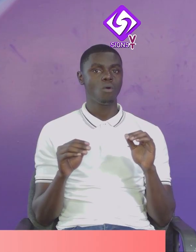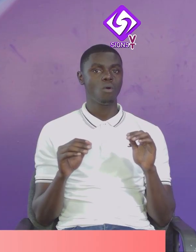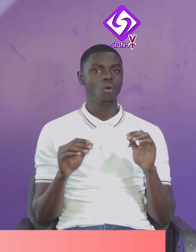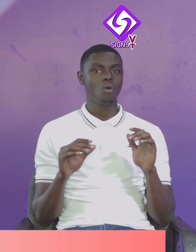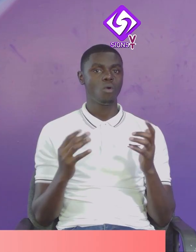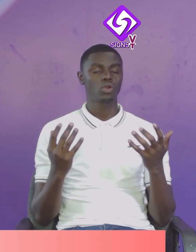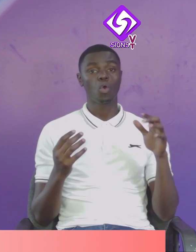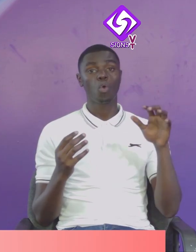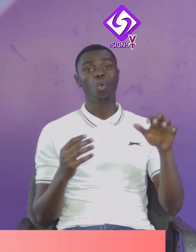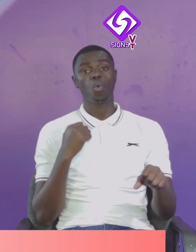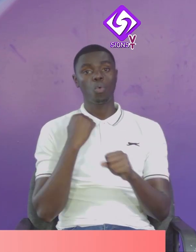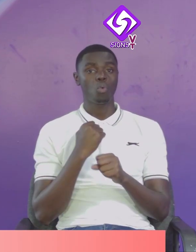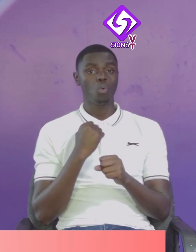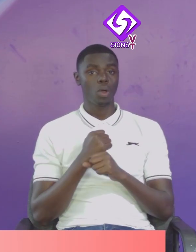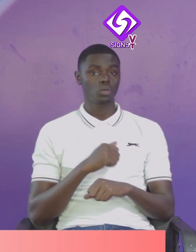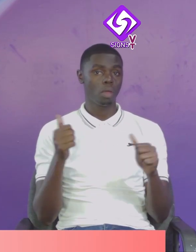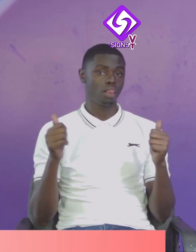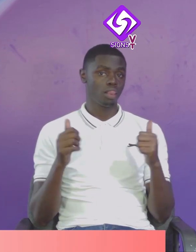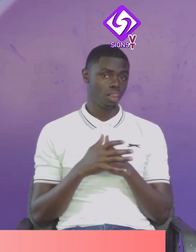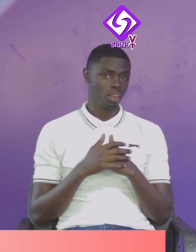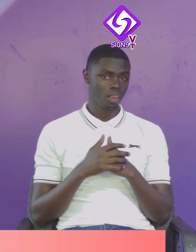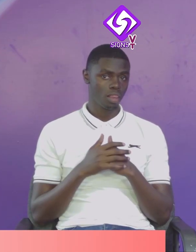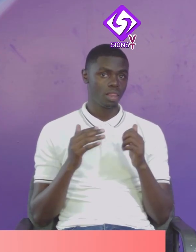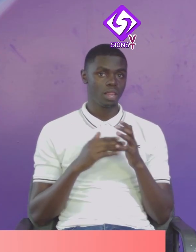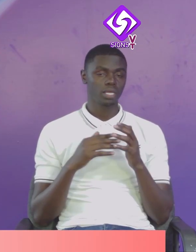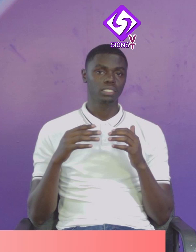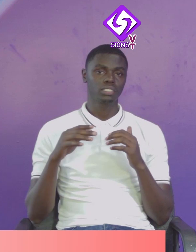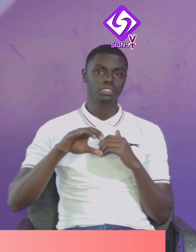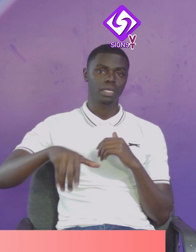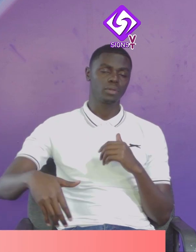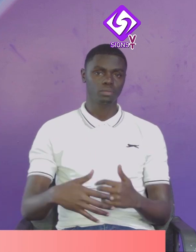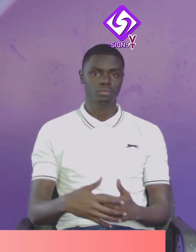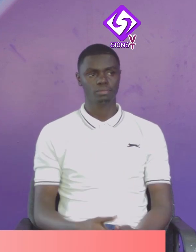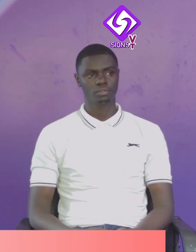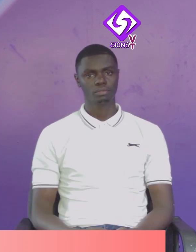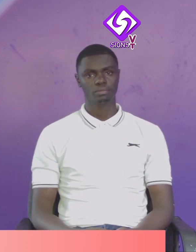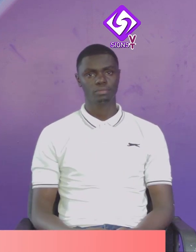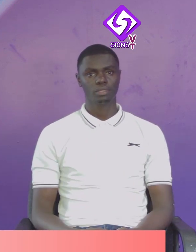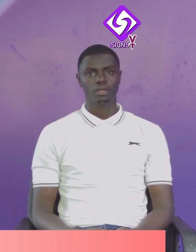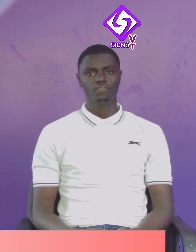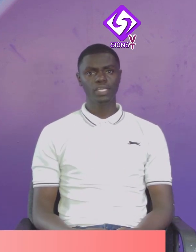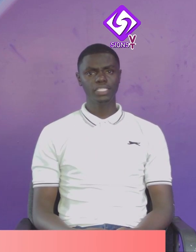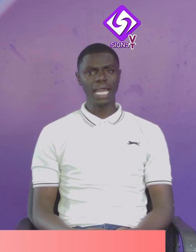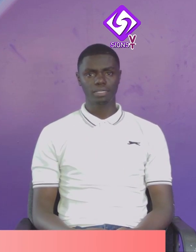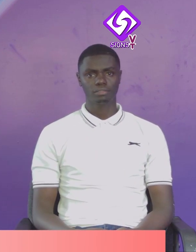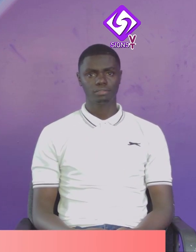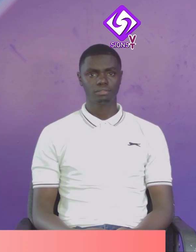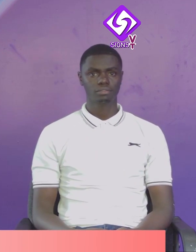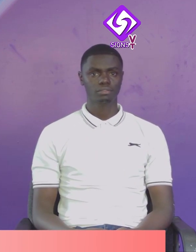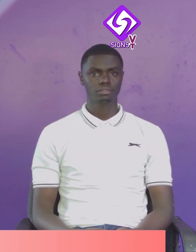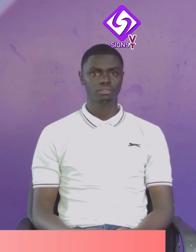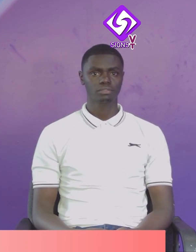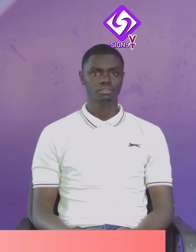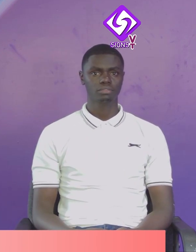did their homework, good defensive, but then again good attack as well to earn them the single point, the 3 points rather? The two